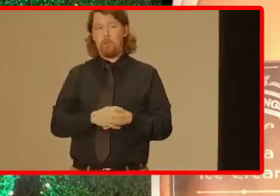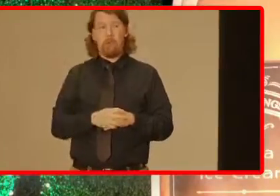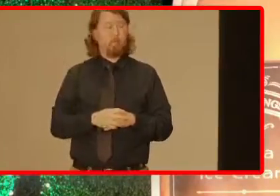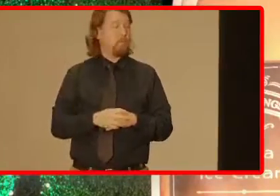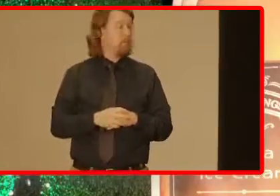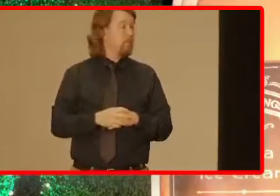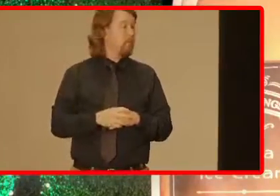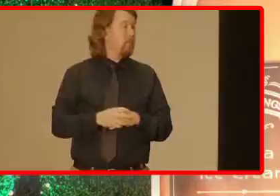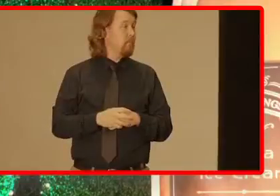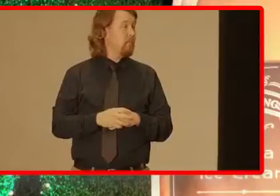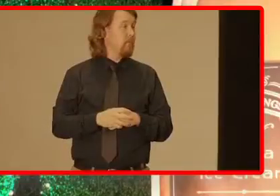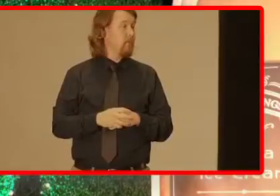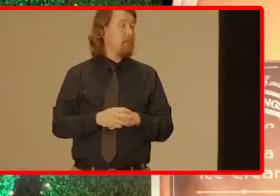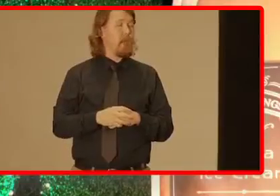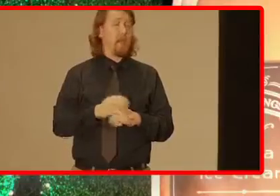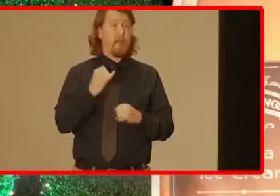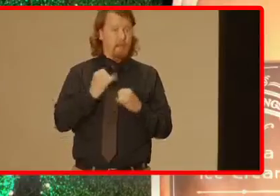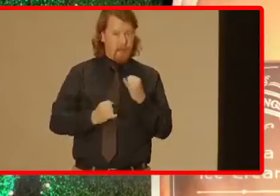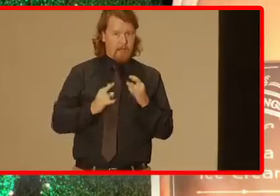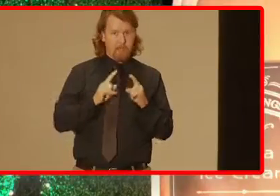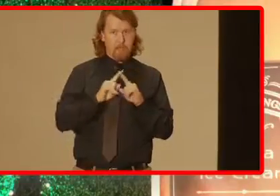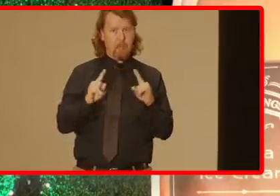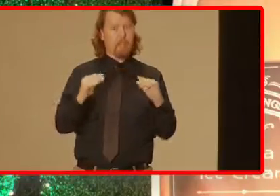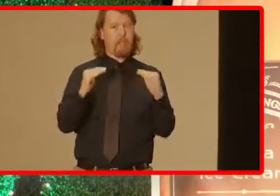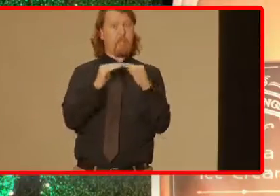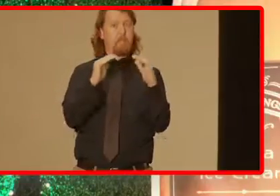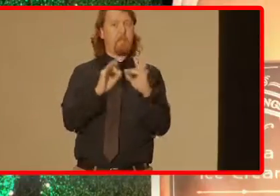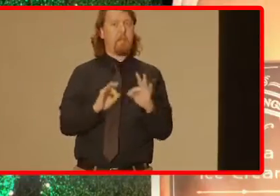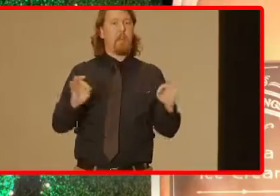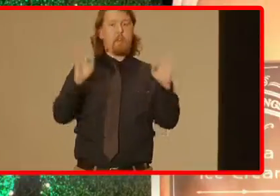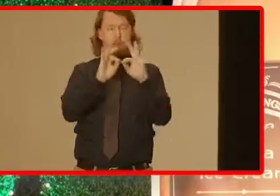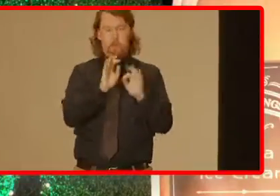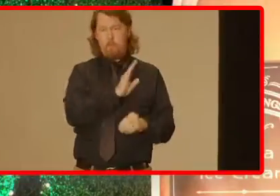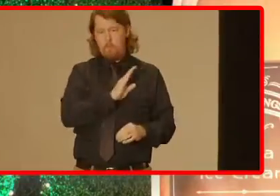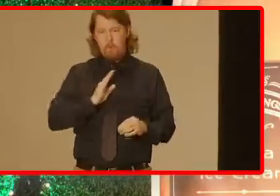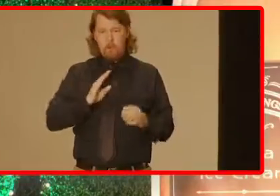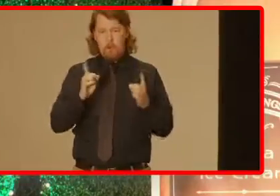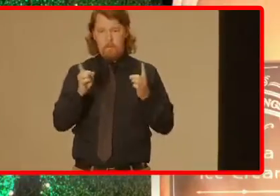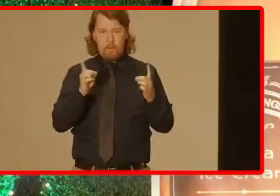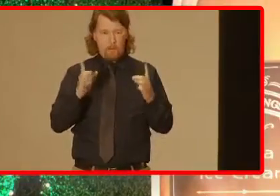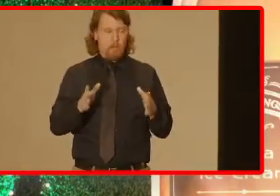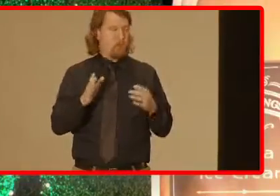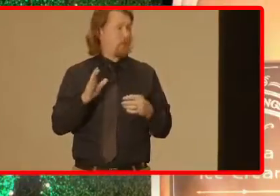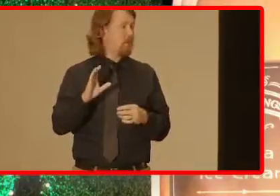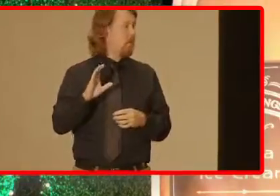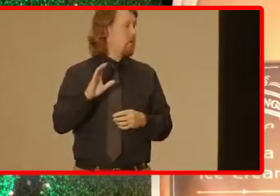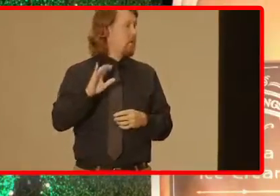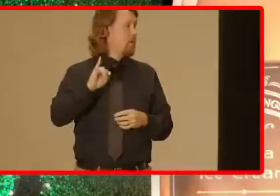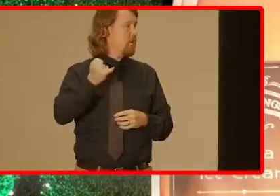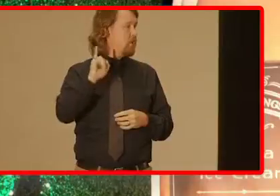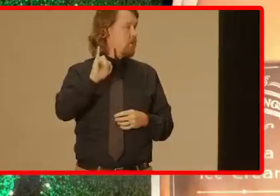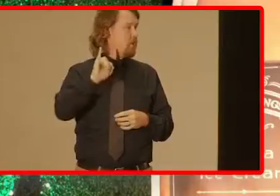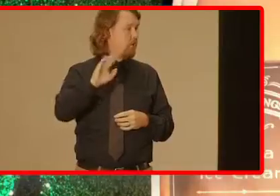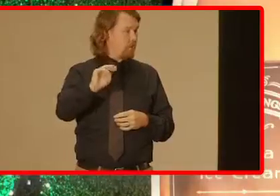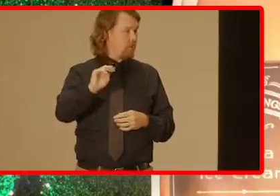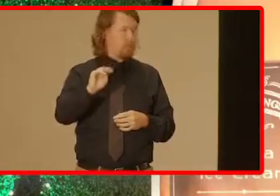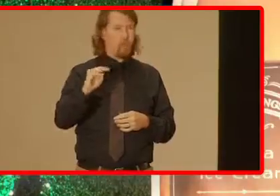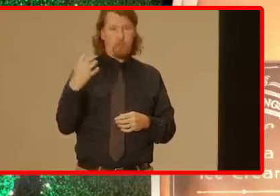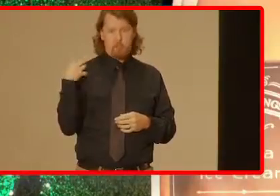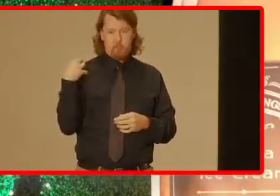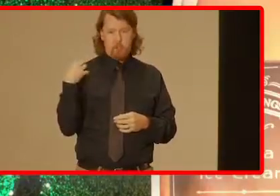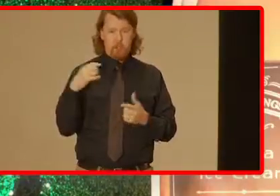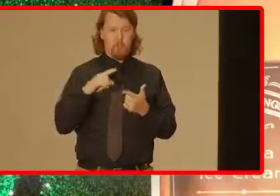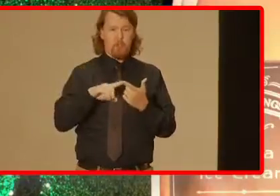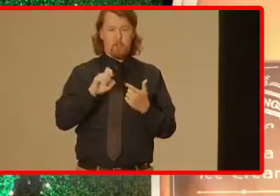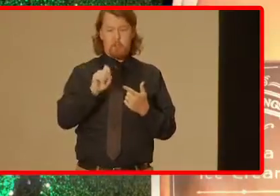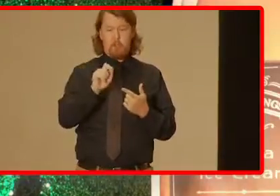And last but not least, our board of directors, our board chair, Jim DeBogren, Star Fields,